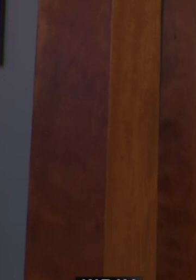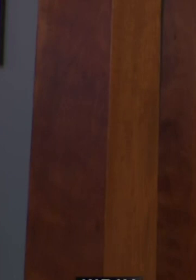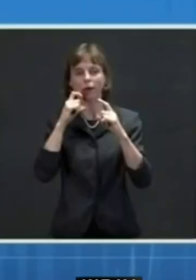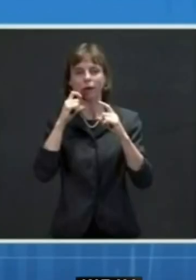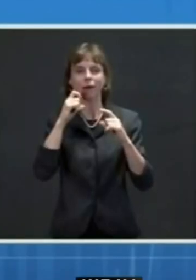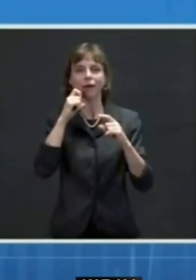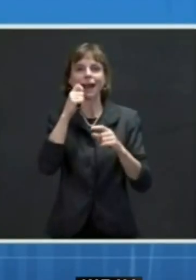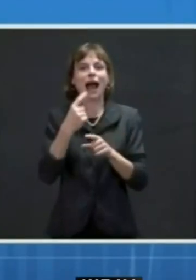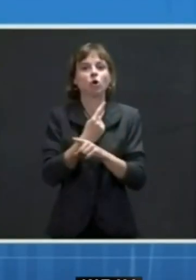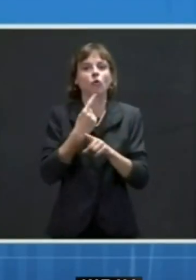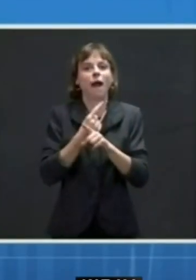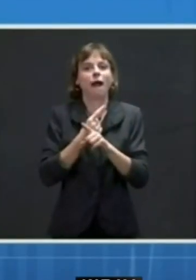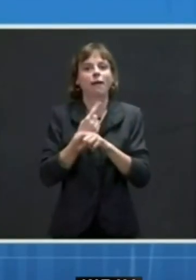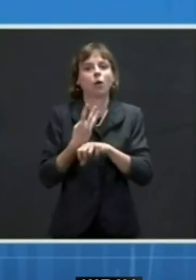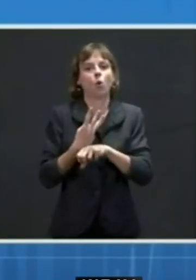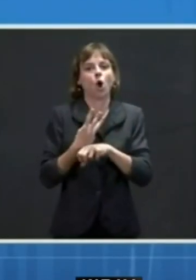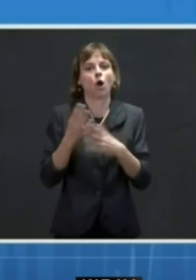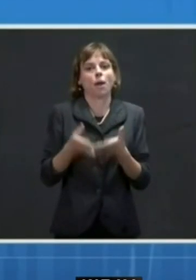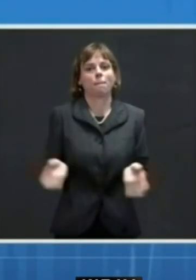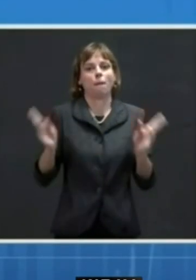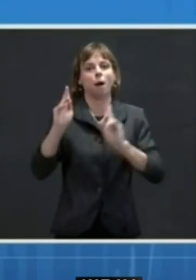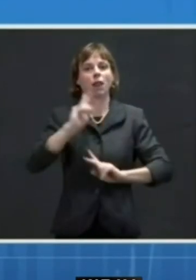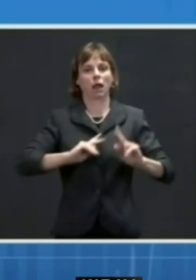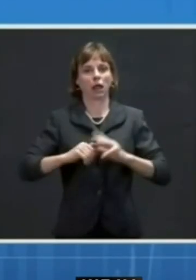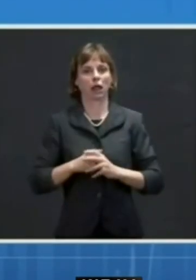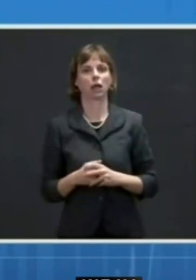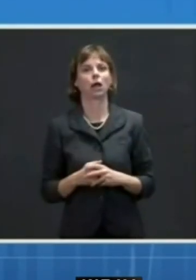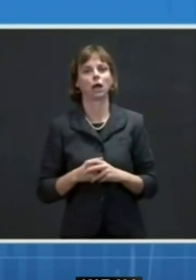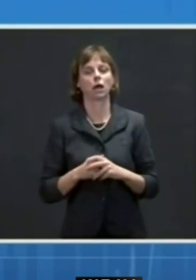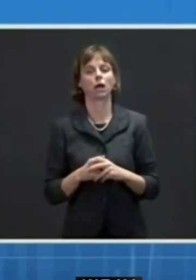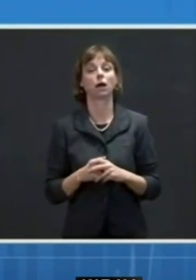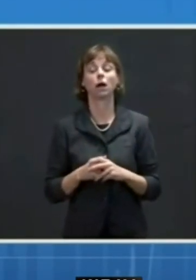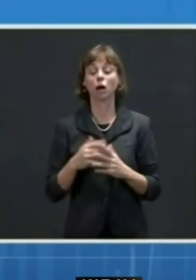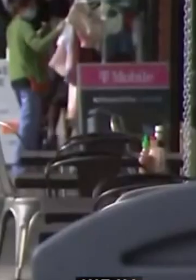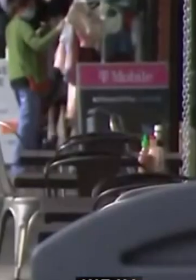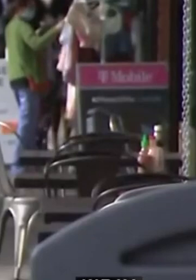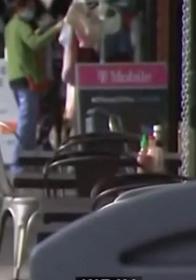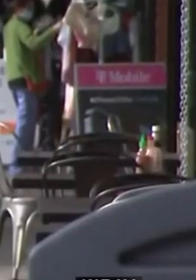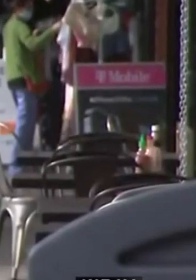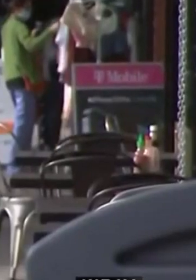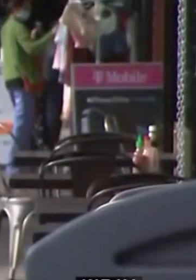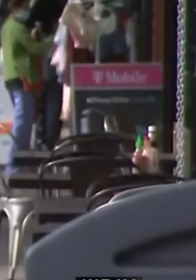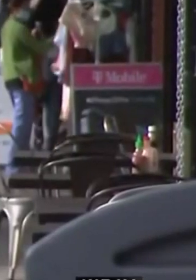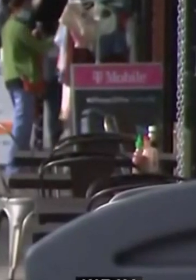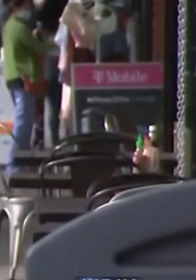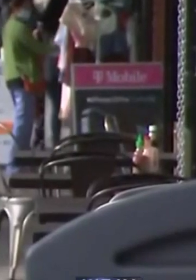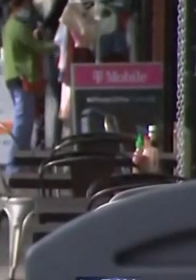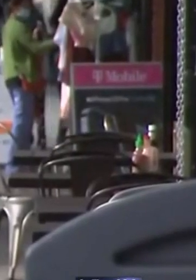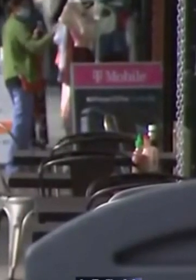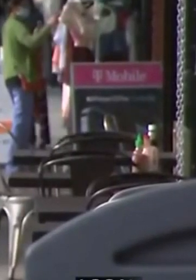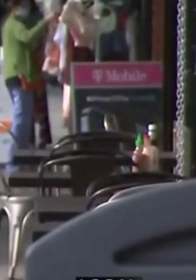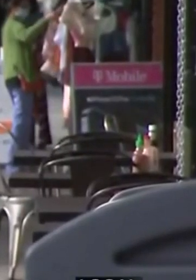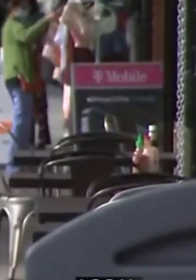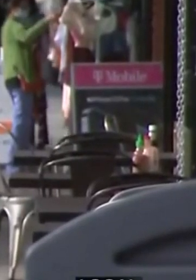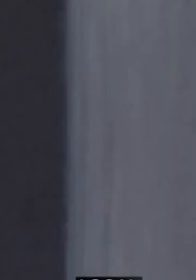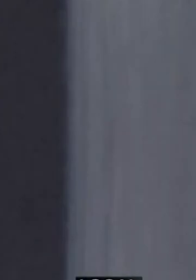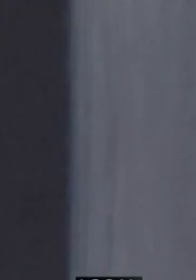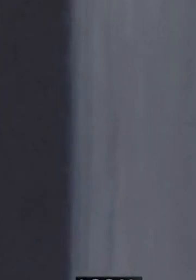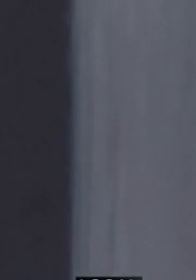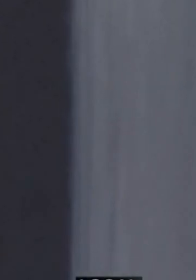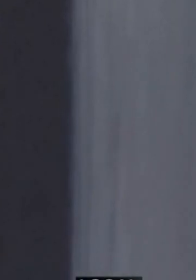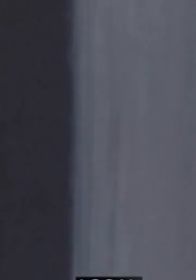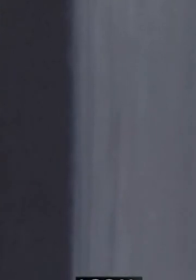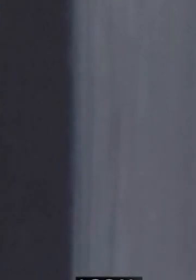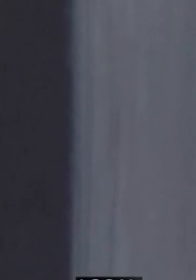protection. New data released from CDC today underscore the importance of wearing a mask correctly